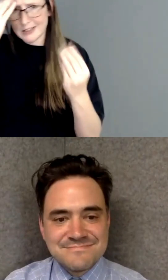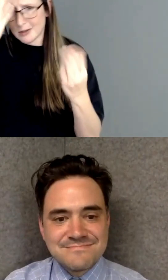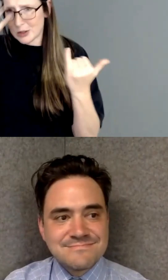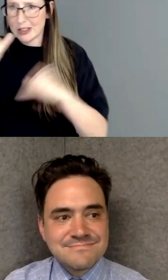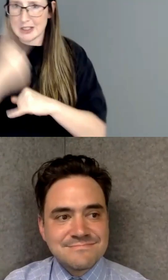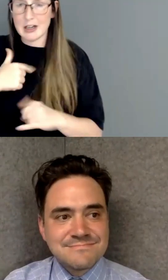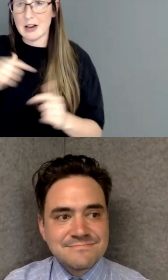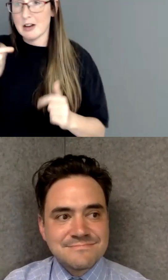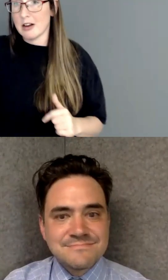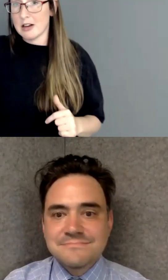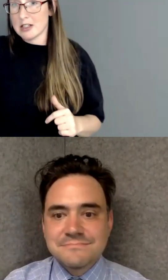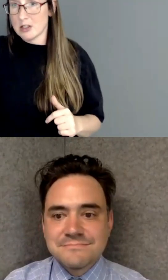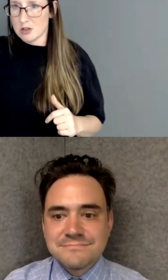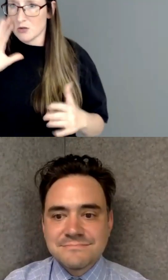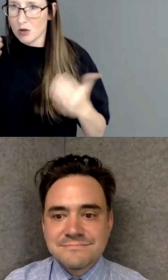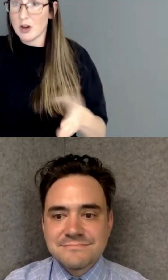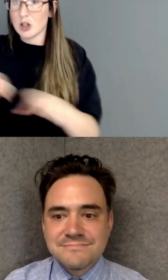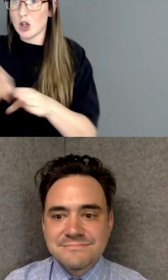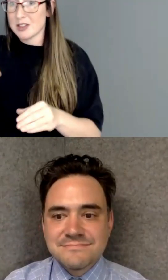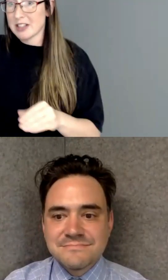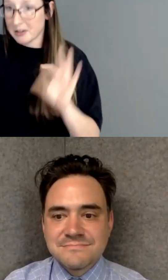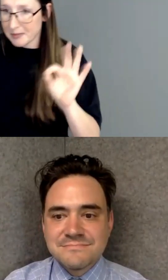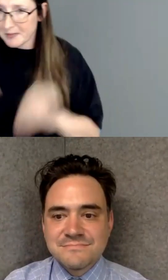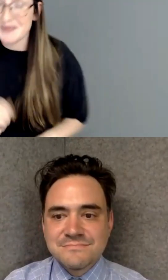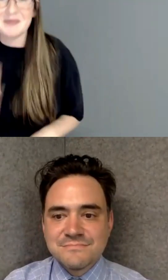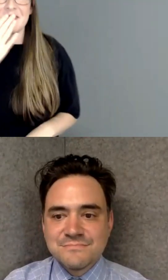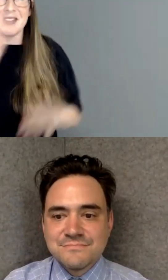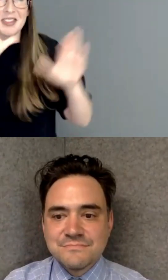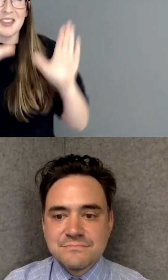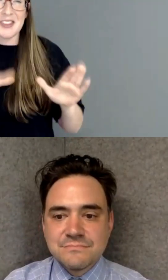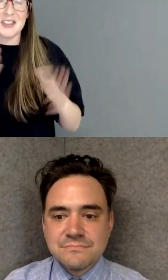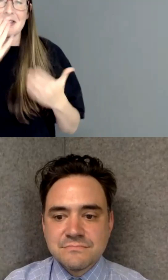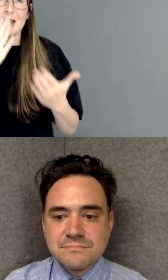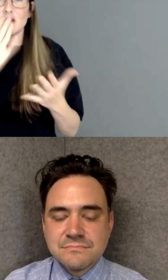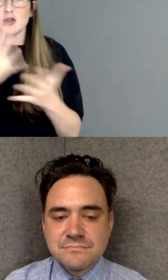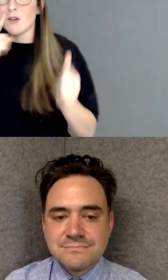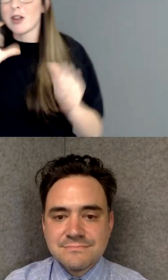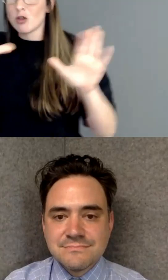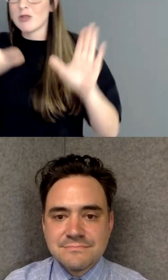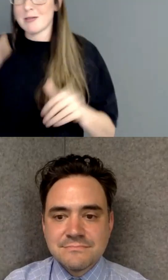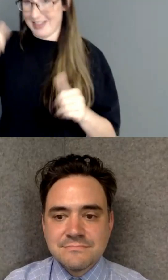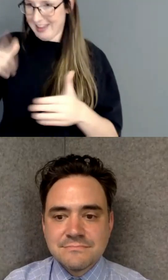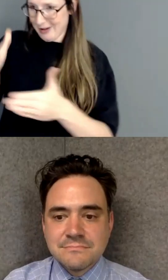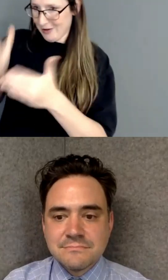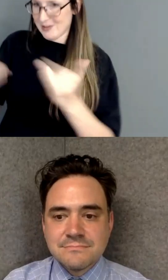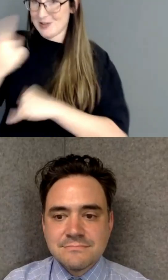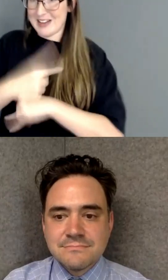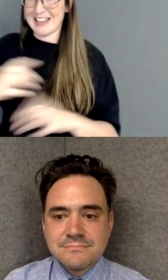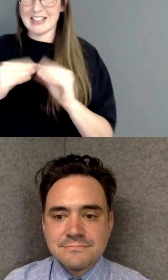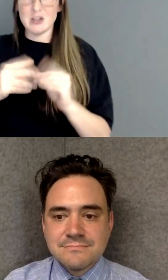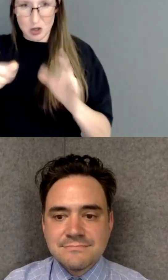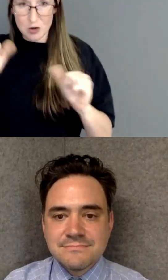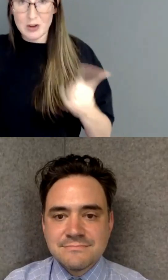to Nashville to close us out. Great. Thank you so much for the wonderful presentation. That does conclude today's session. You may